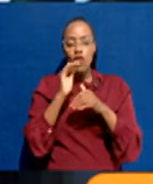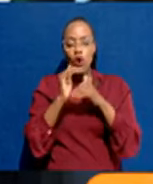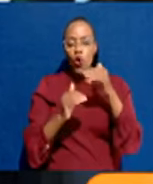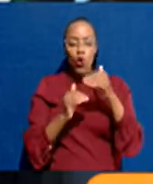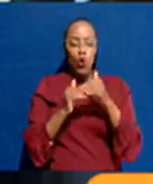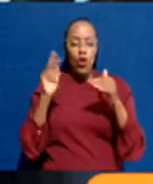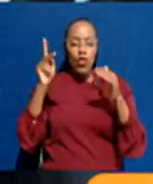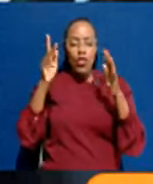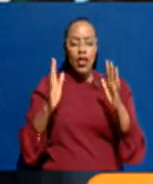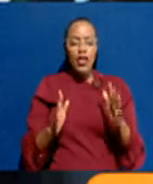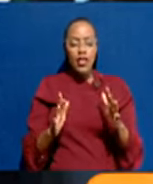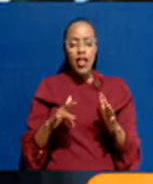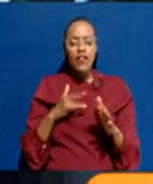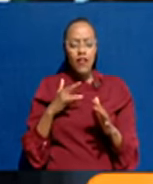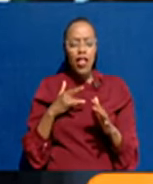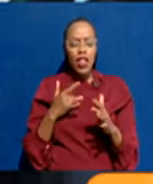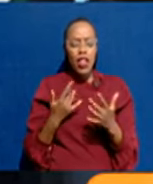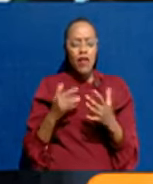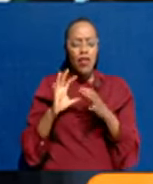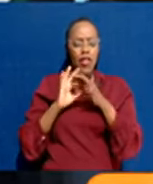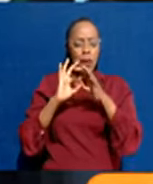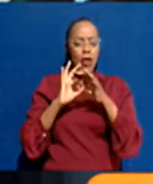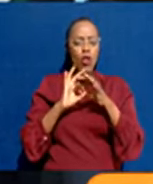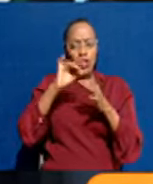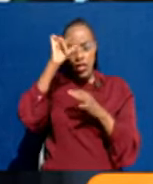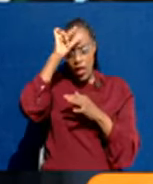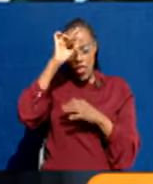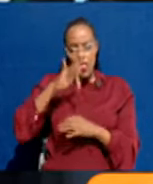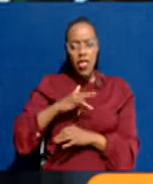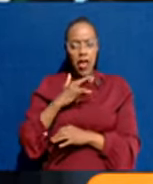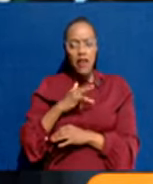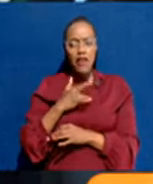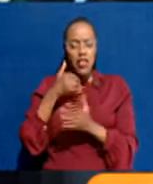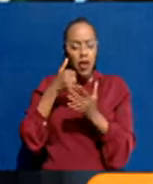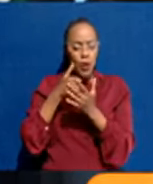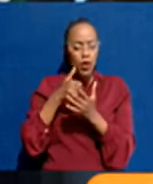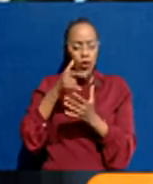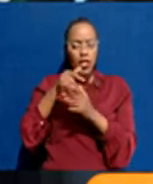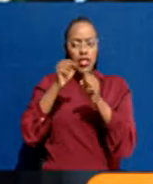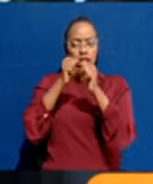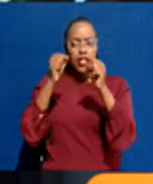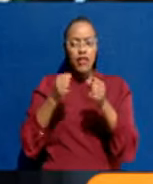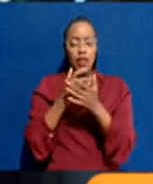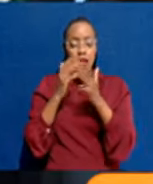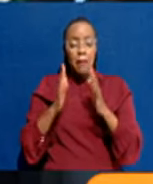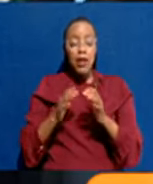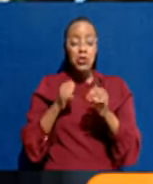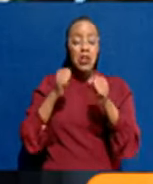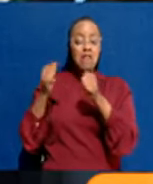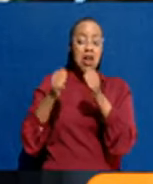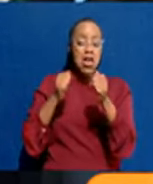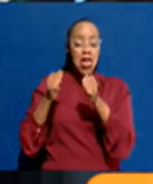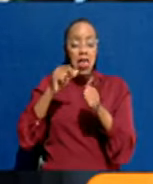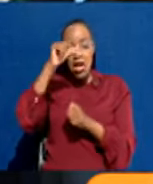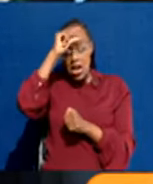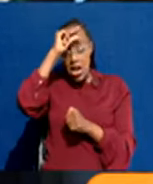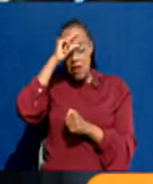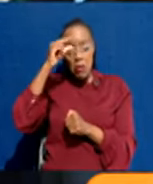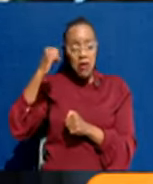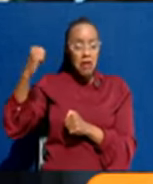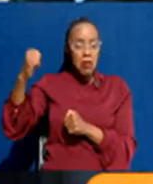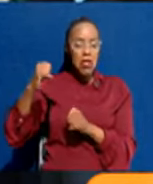every Kenyan felt he belongs to the government. They all felt they are part of the system. There was nobody fighting government from the